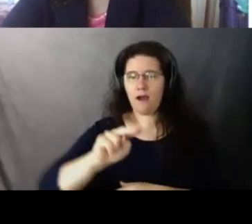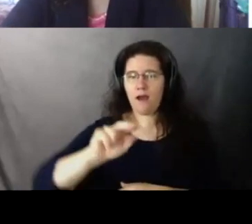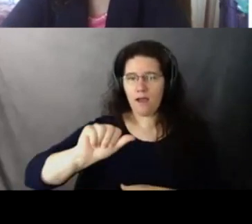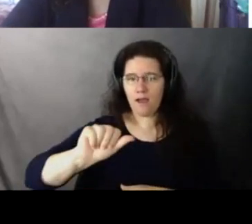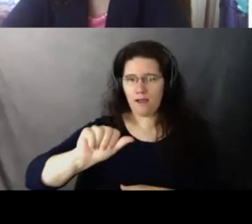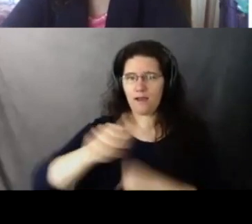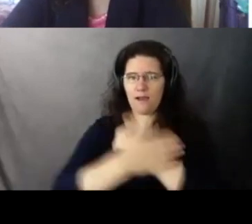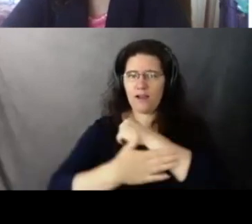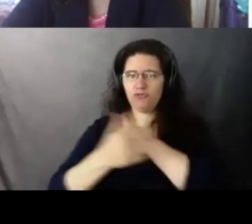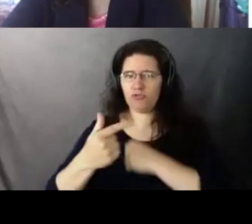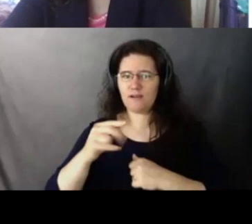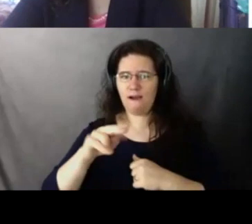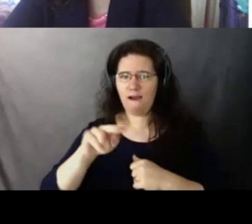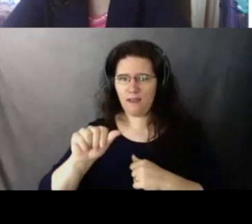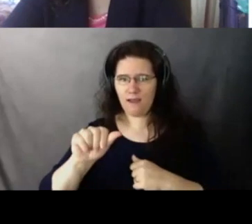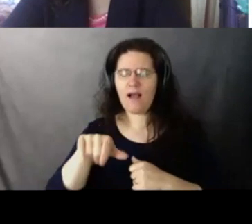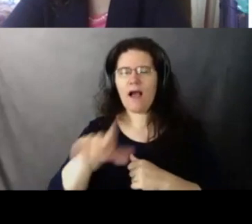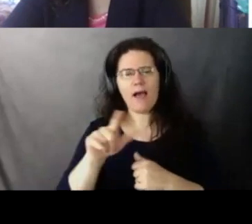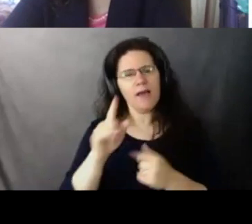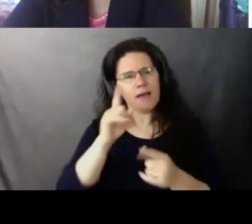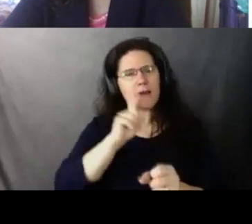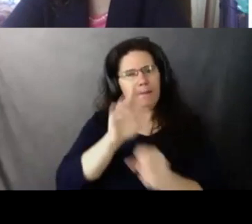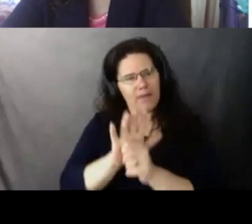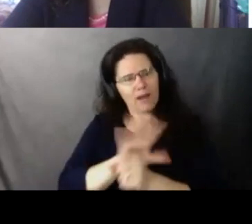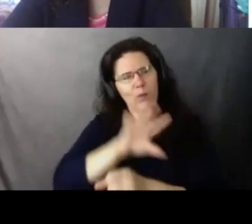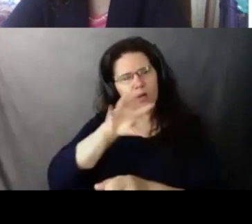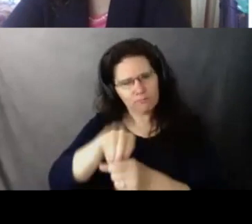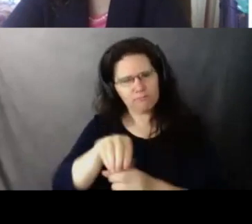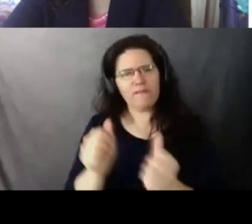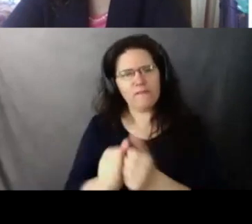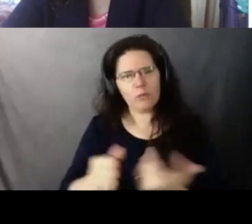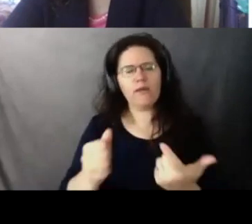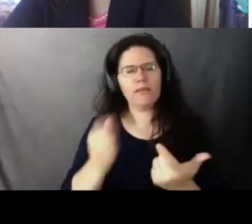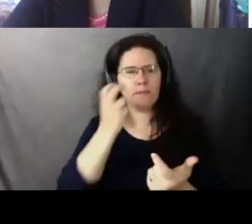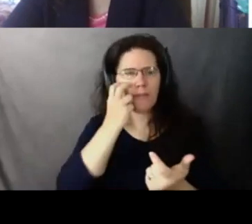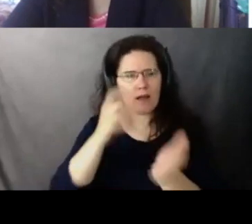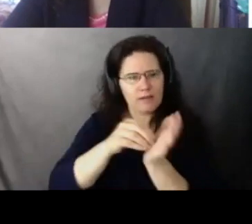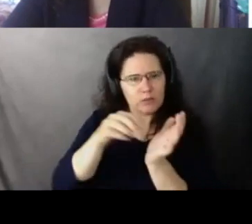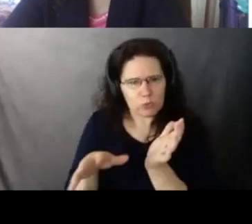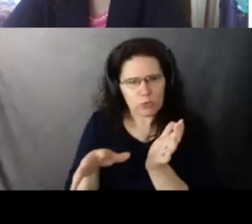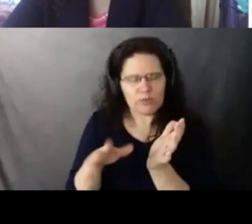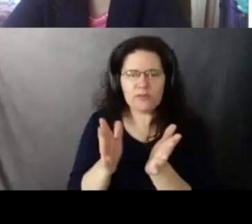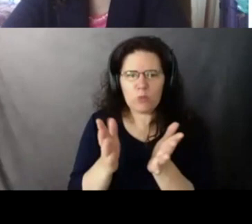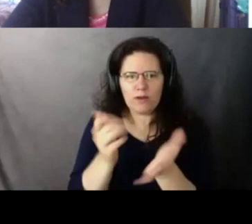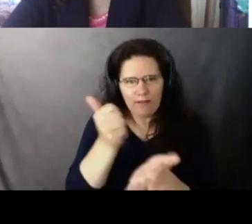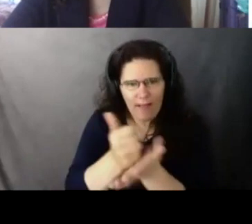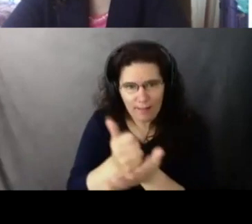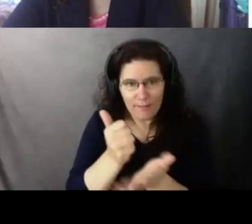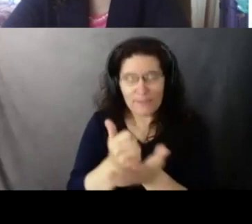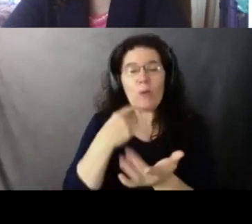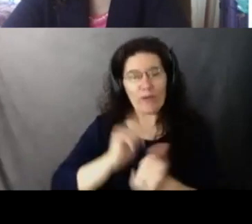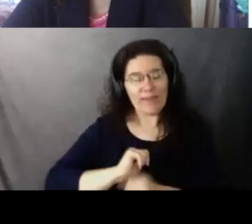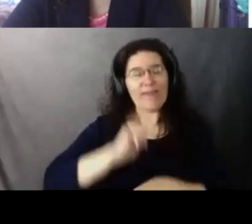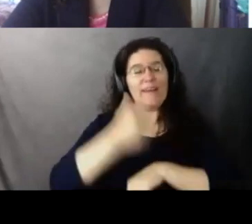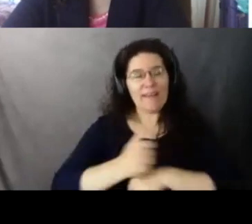with visually impaired students. So we just started that project in March, and then we got locked down. So now we